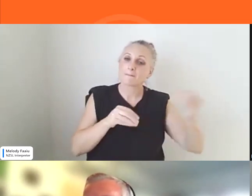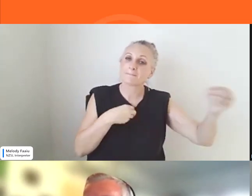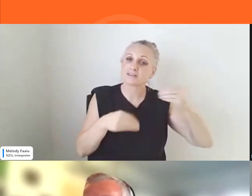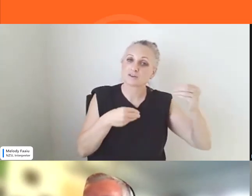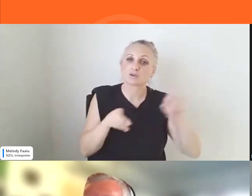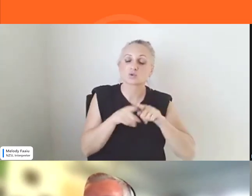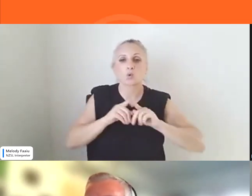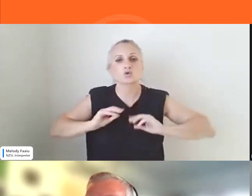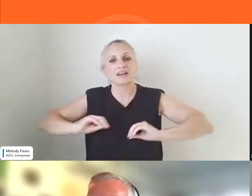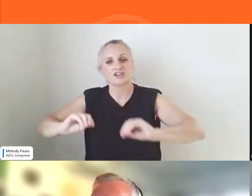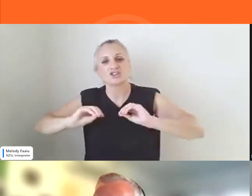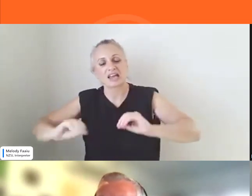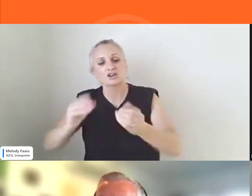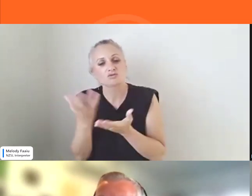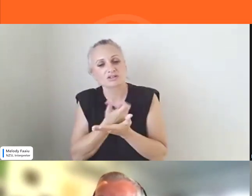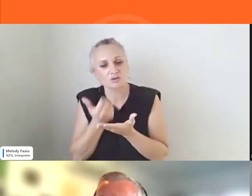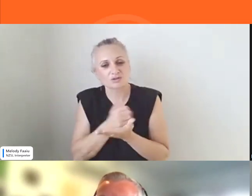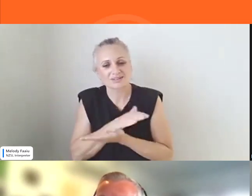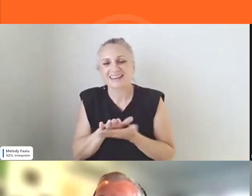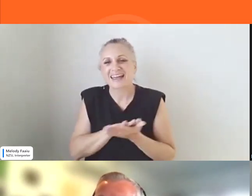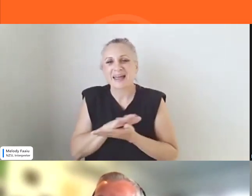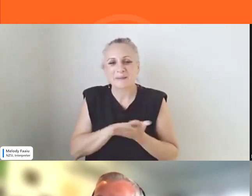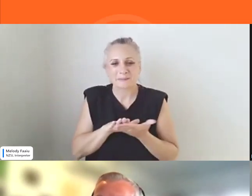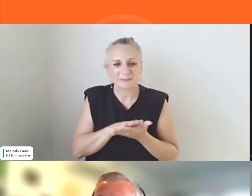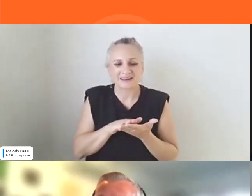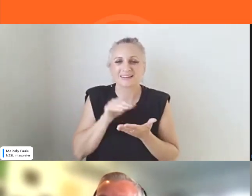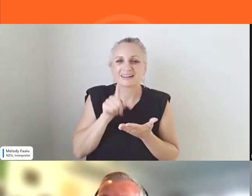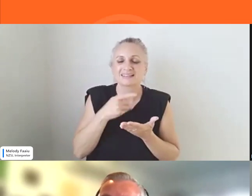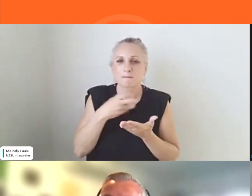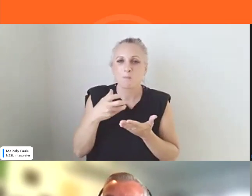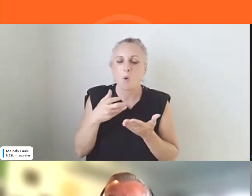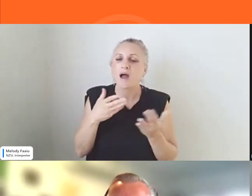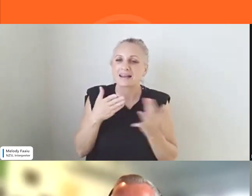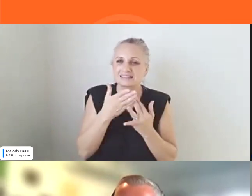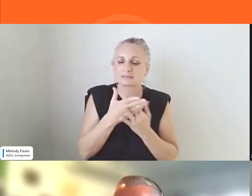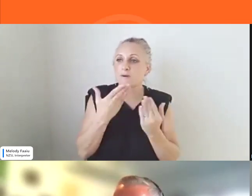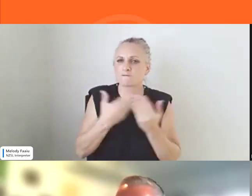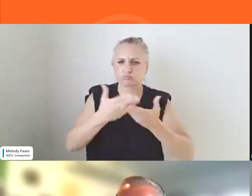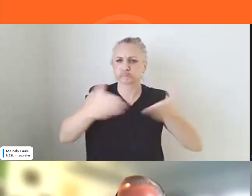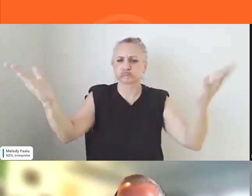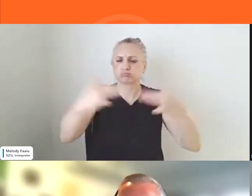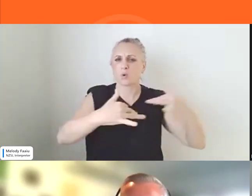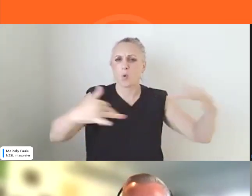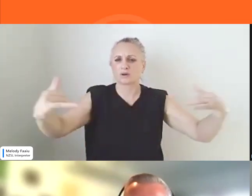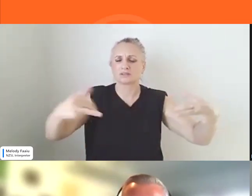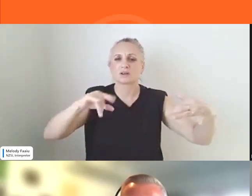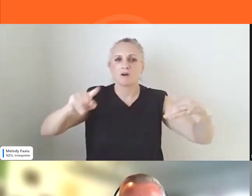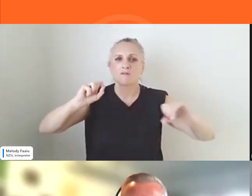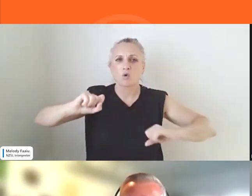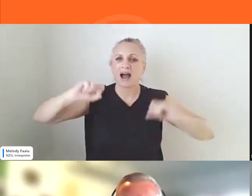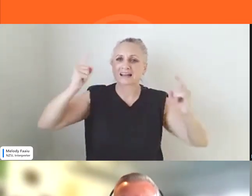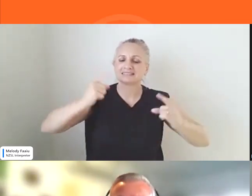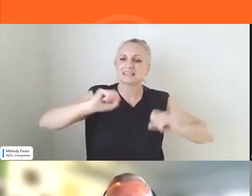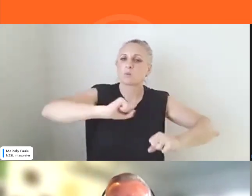make the standards more accessible and approachable to a broader audience. To understand the WCAG standard, the Web Content